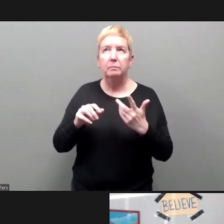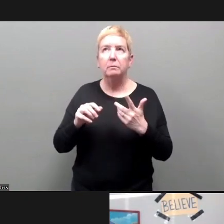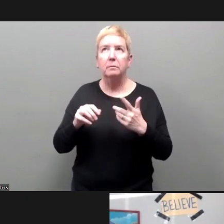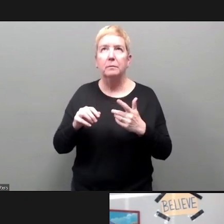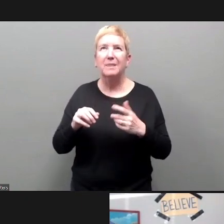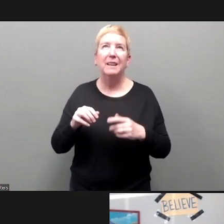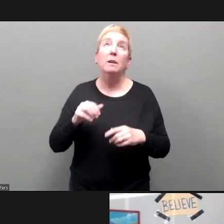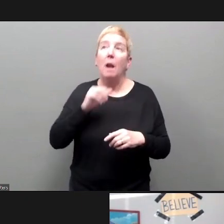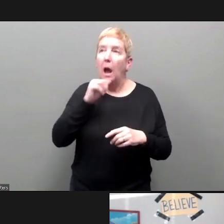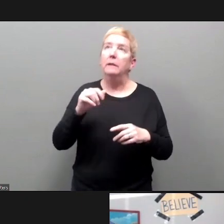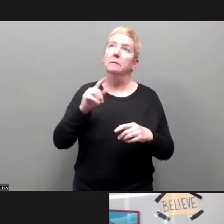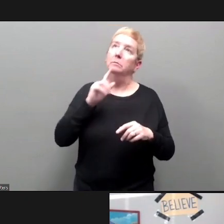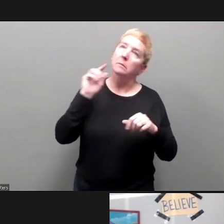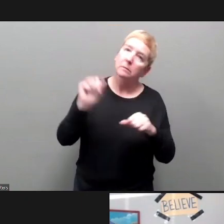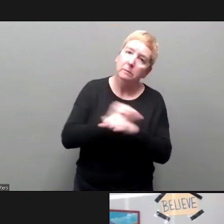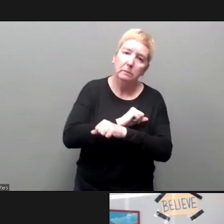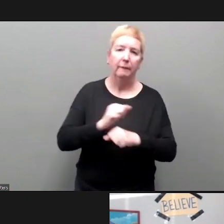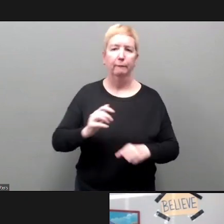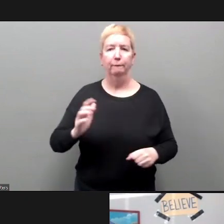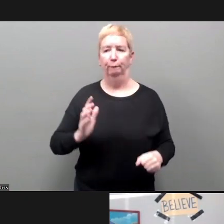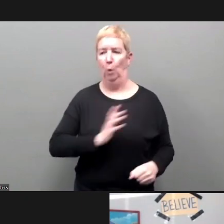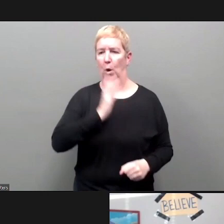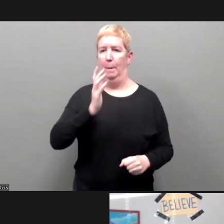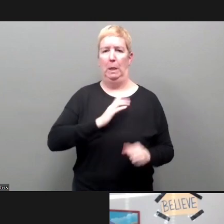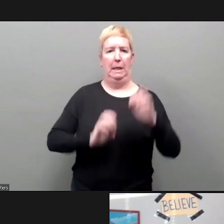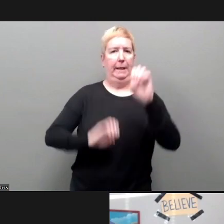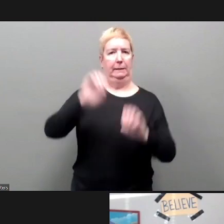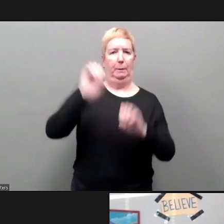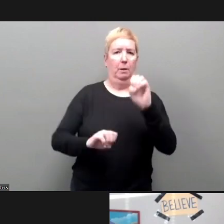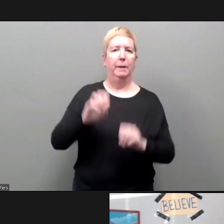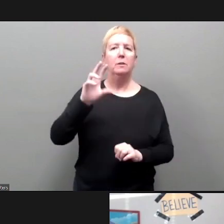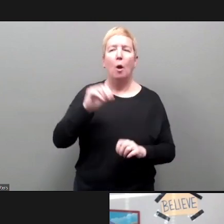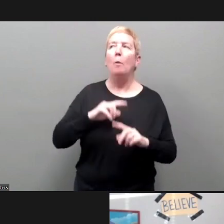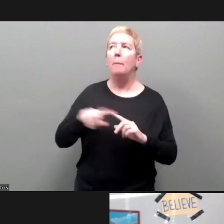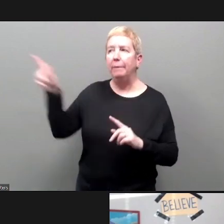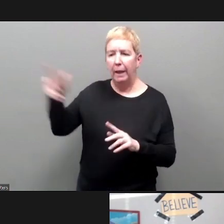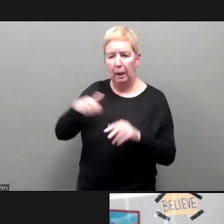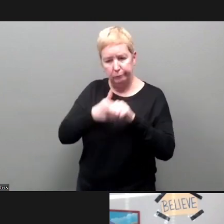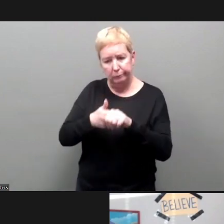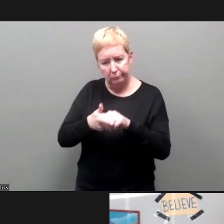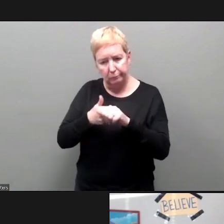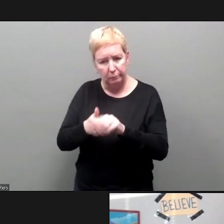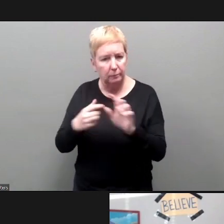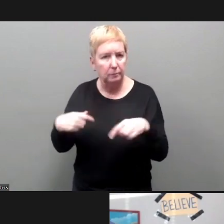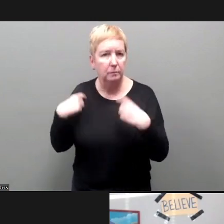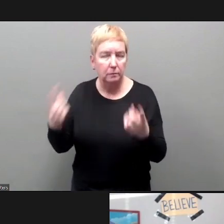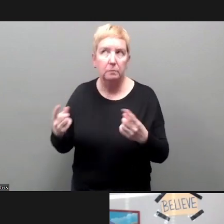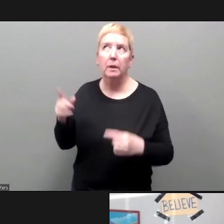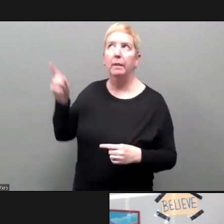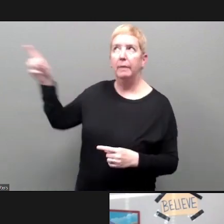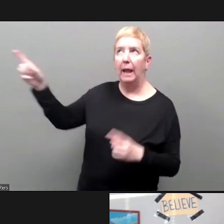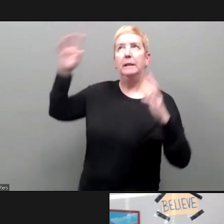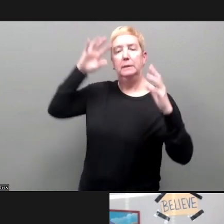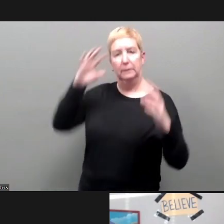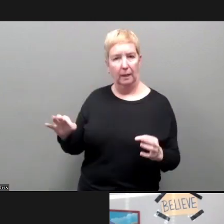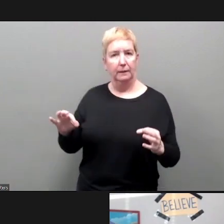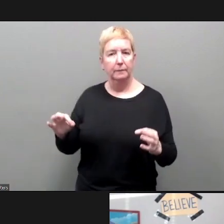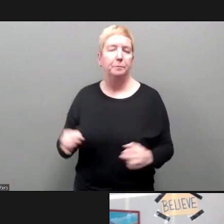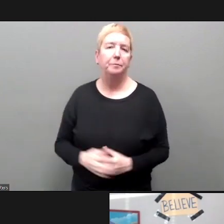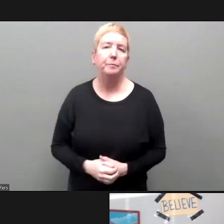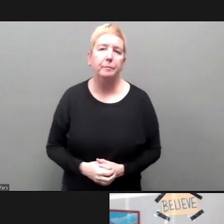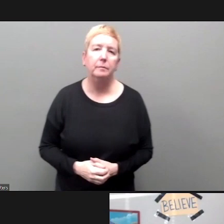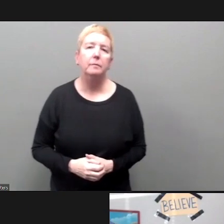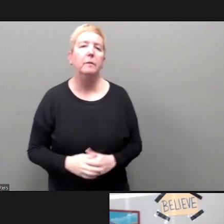randomized studies. So all through the pandemic, we've made an awful lot of calls without sufficient evidence.